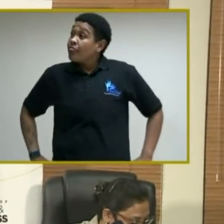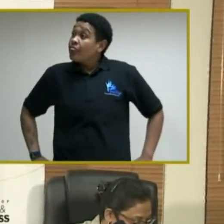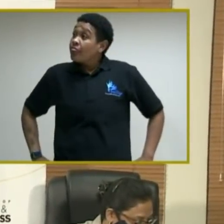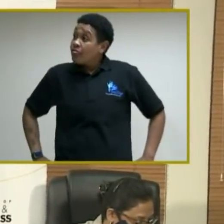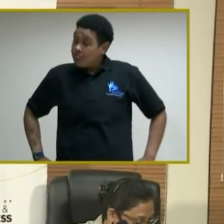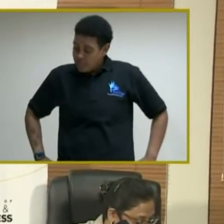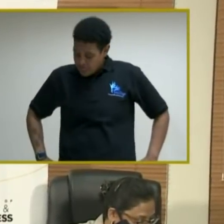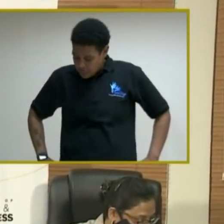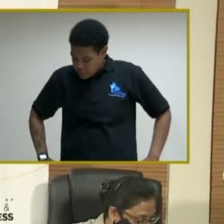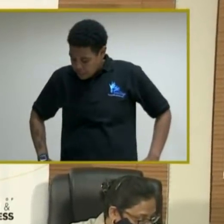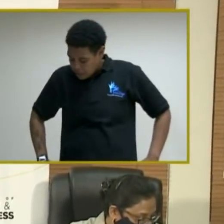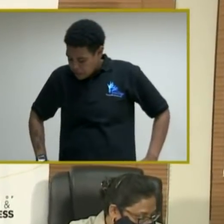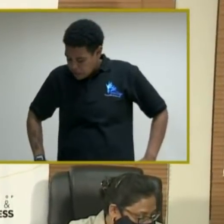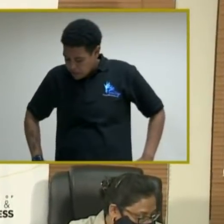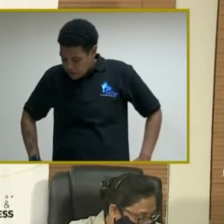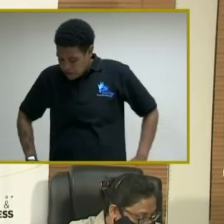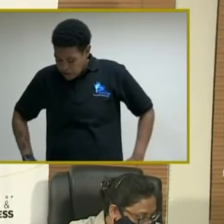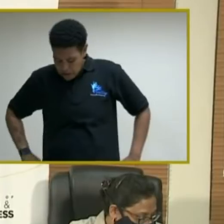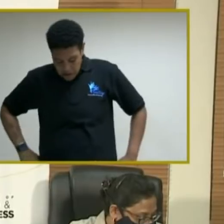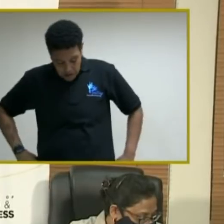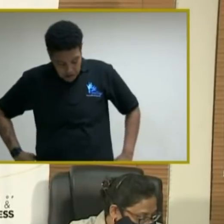Good night, everybody.